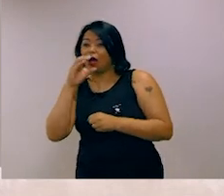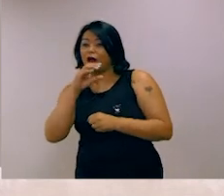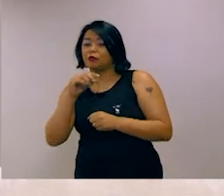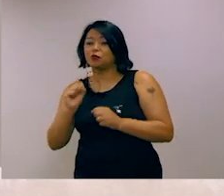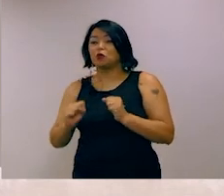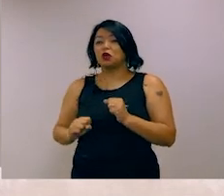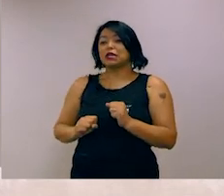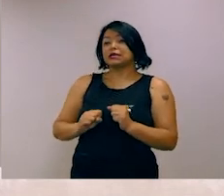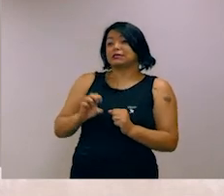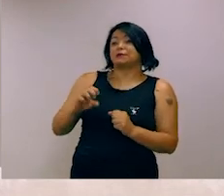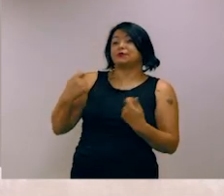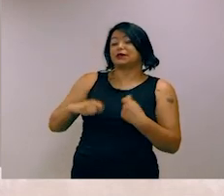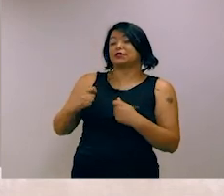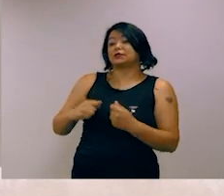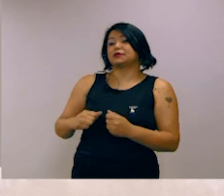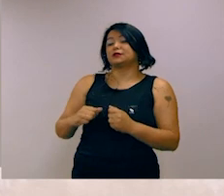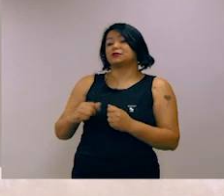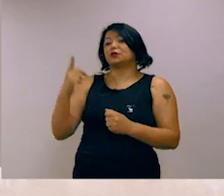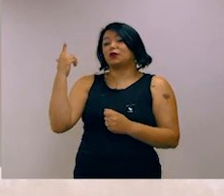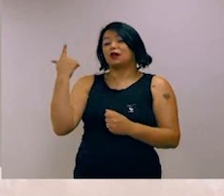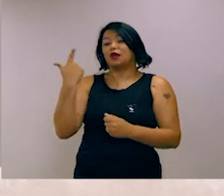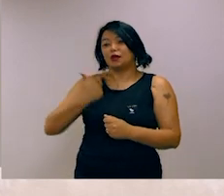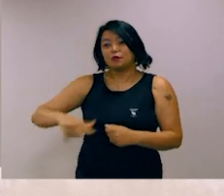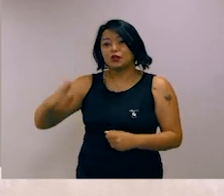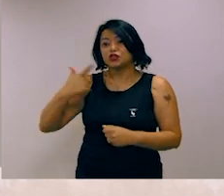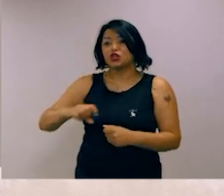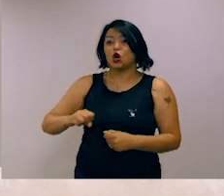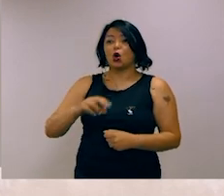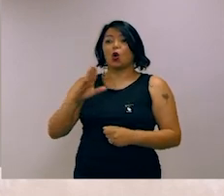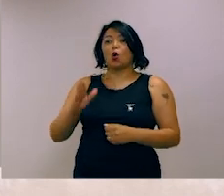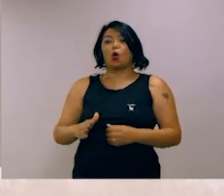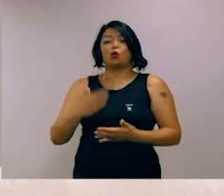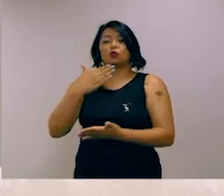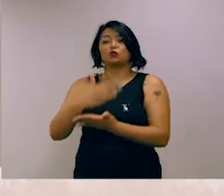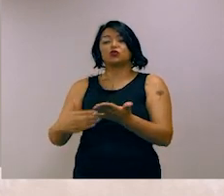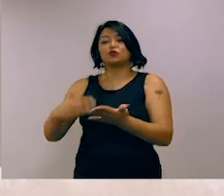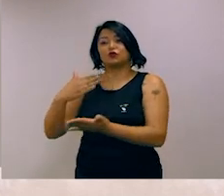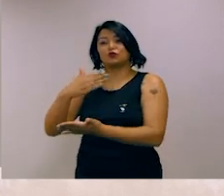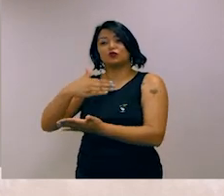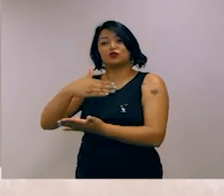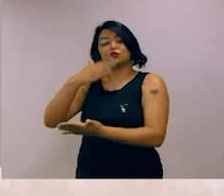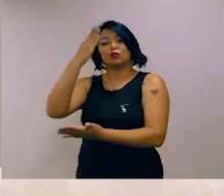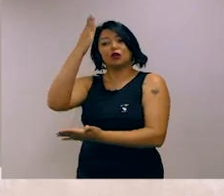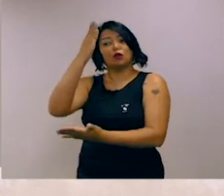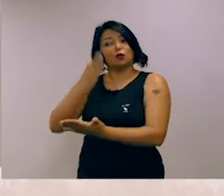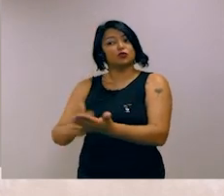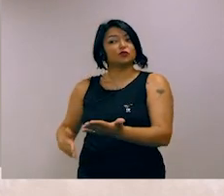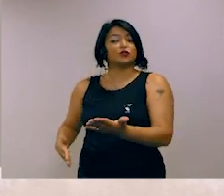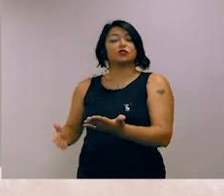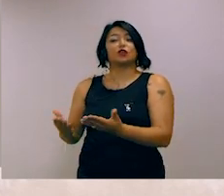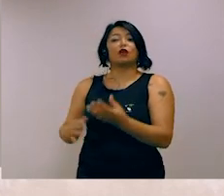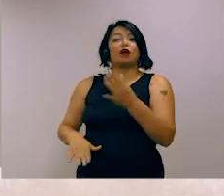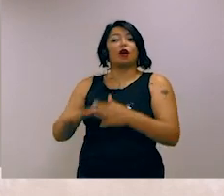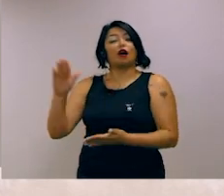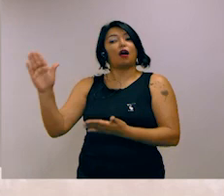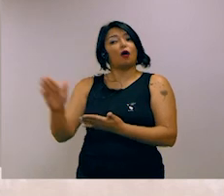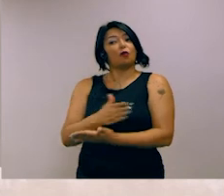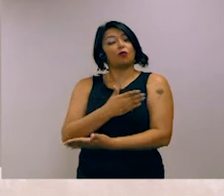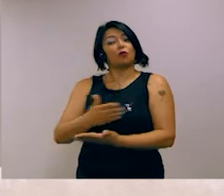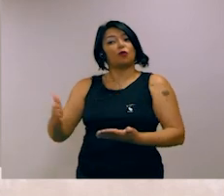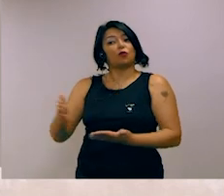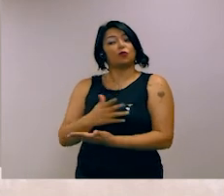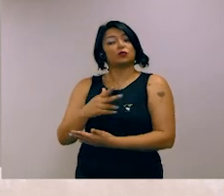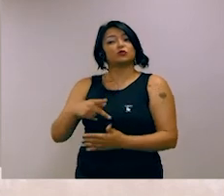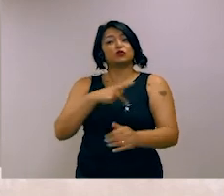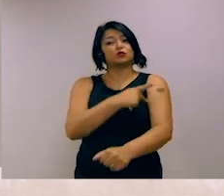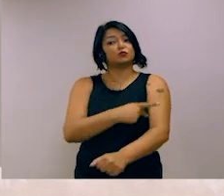a satisfactory result is achieved. And some projects can start all the way in step five if this is a problem